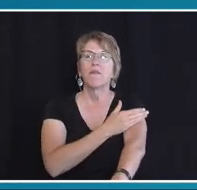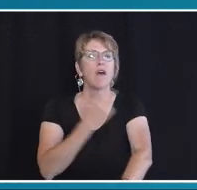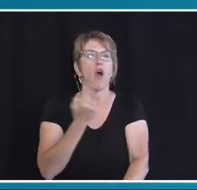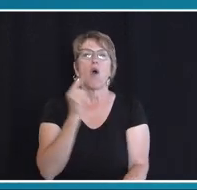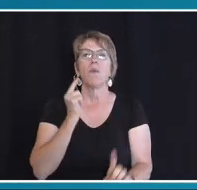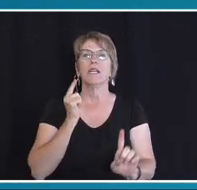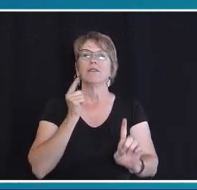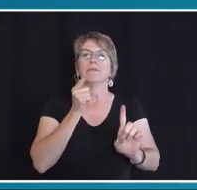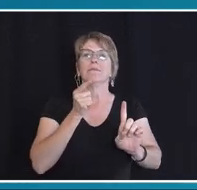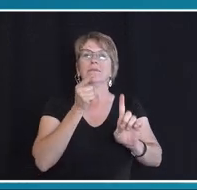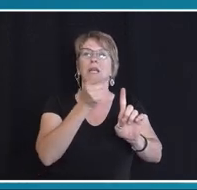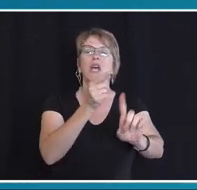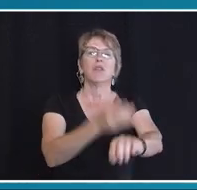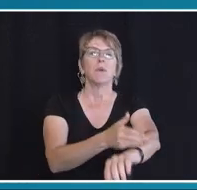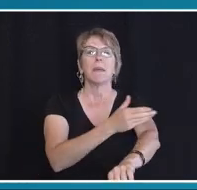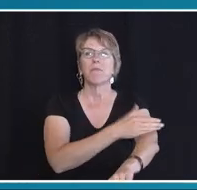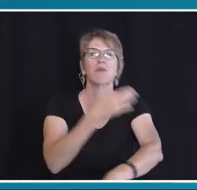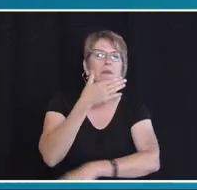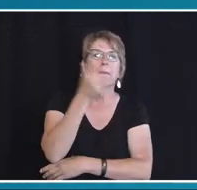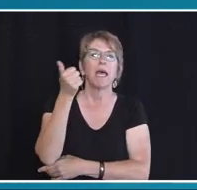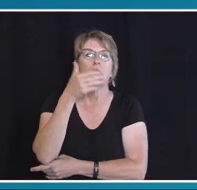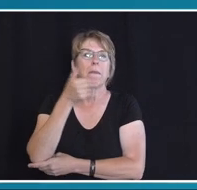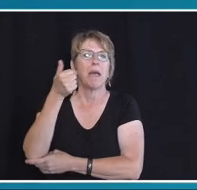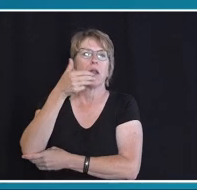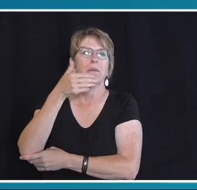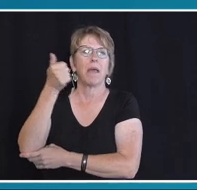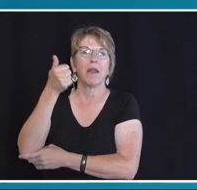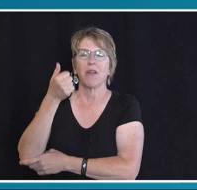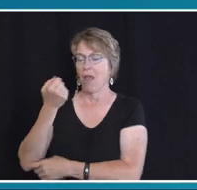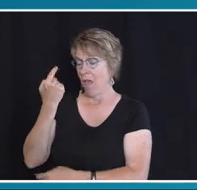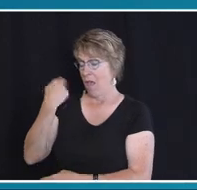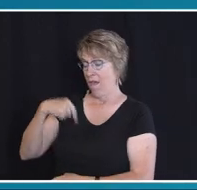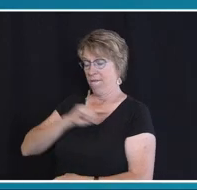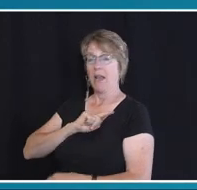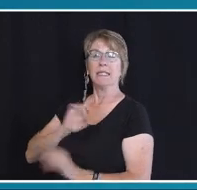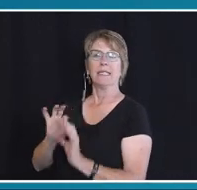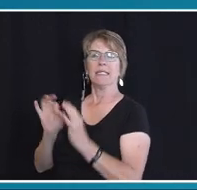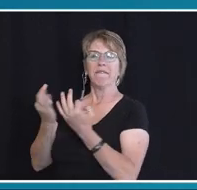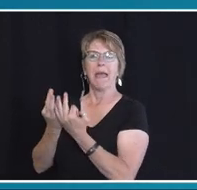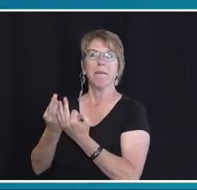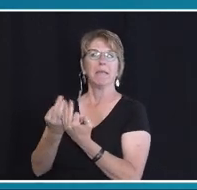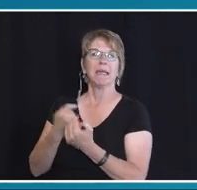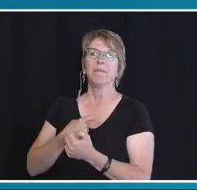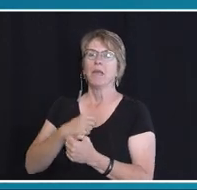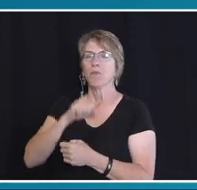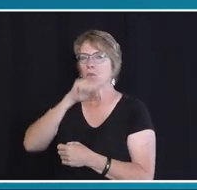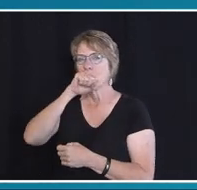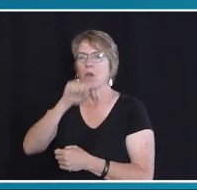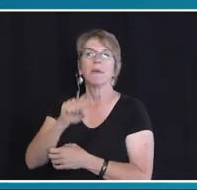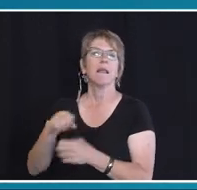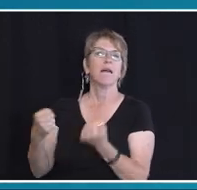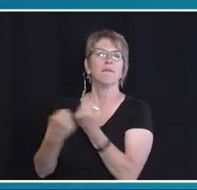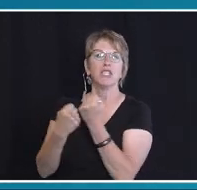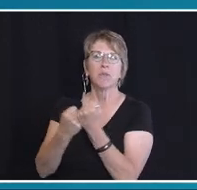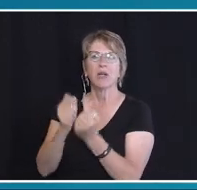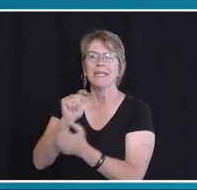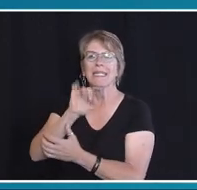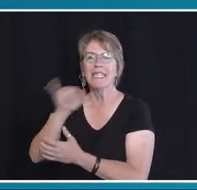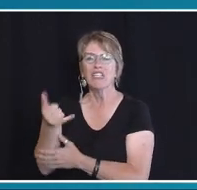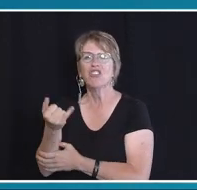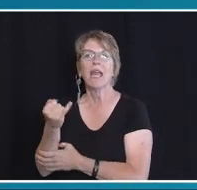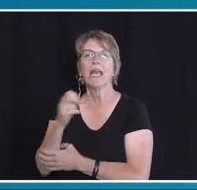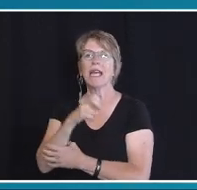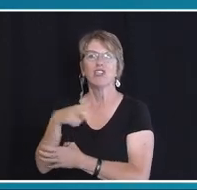do more and better every time. For us as a family, we love, you know, supporting him and traveling with him, especially during